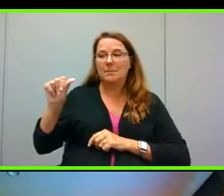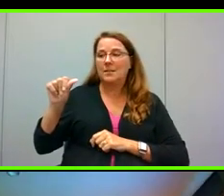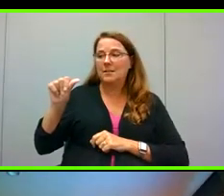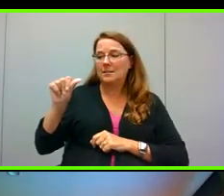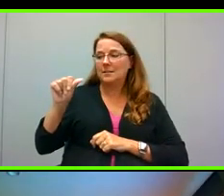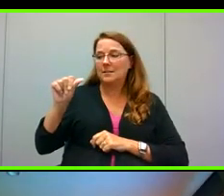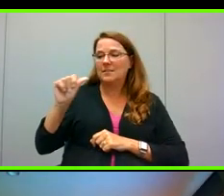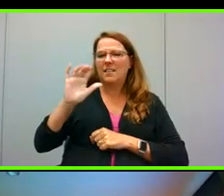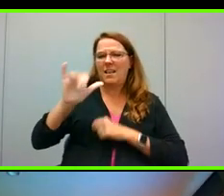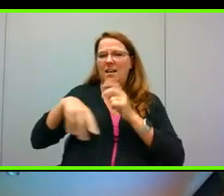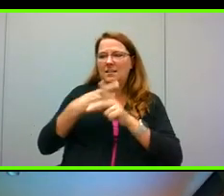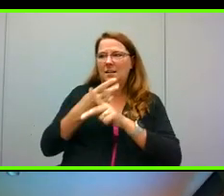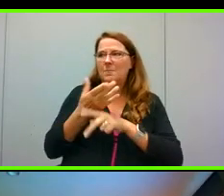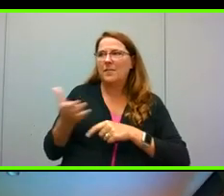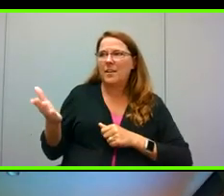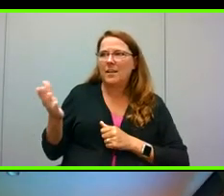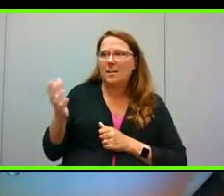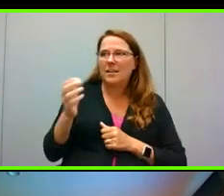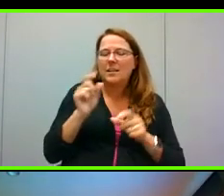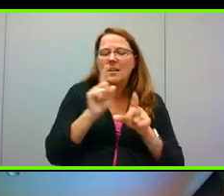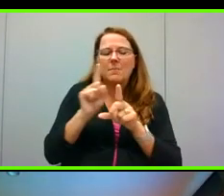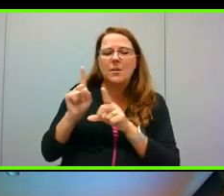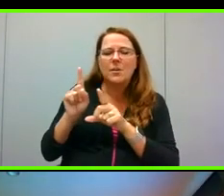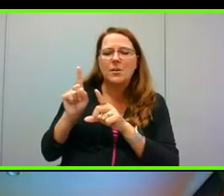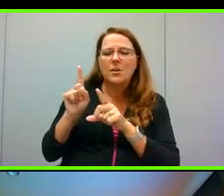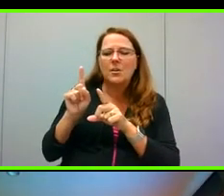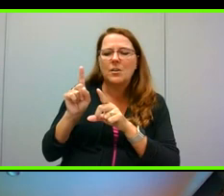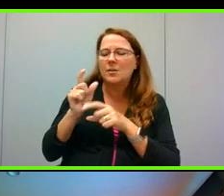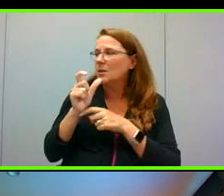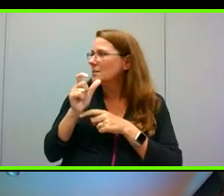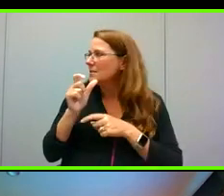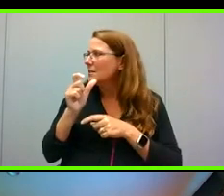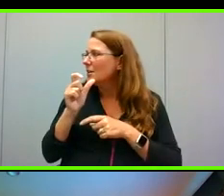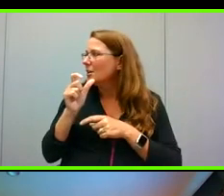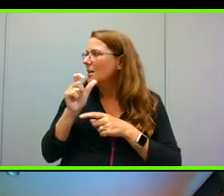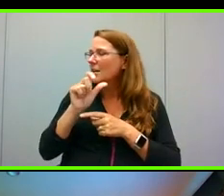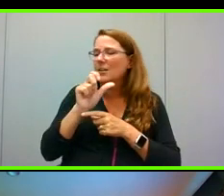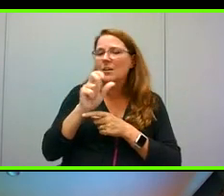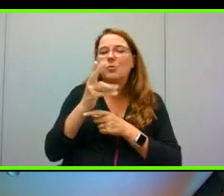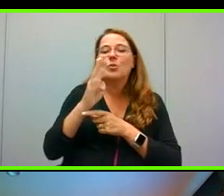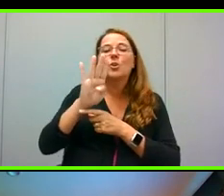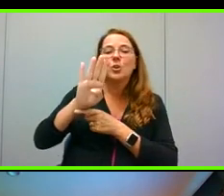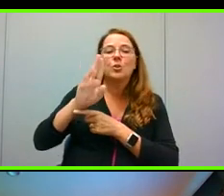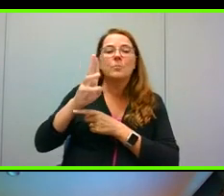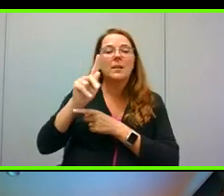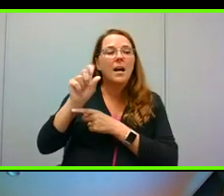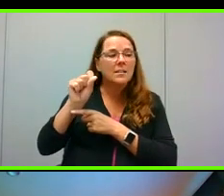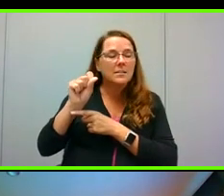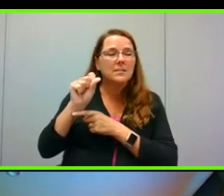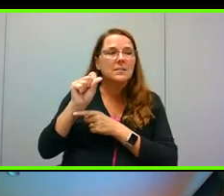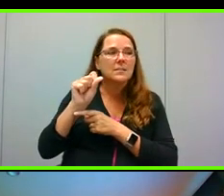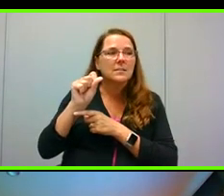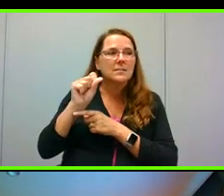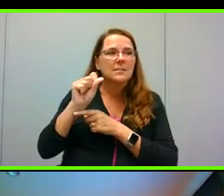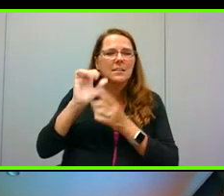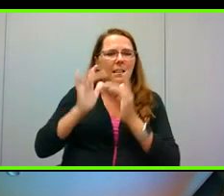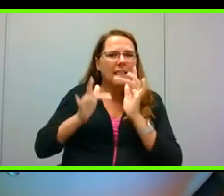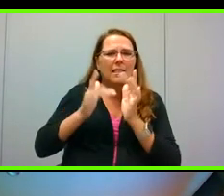type of thing. I'm also on the the board for my